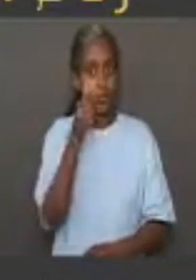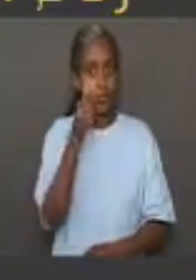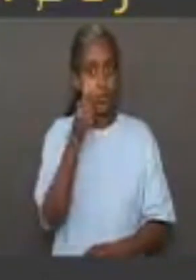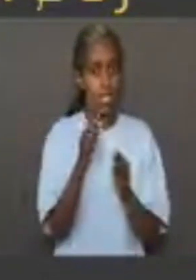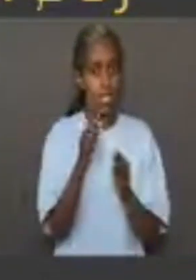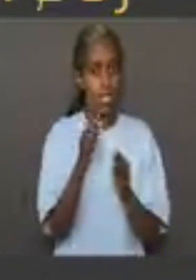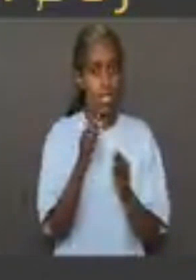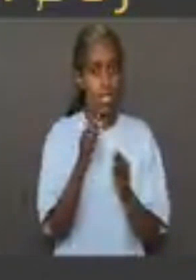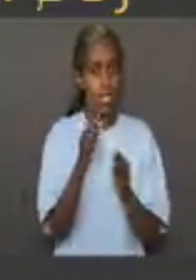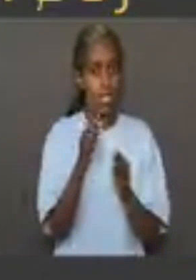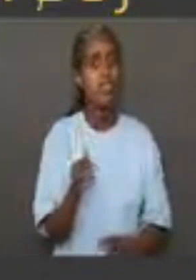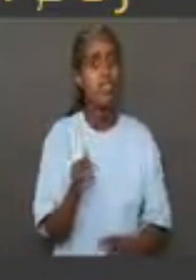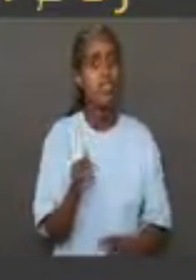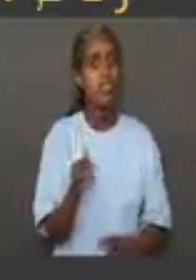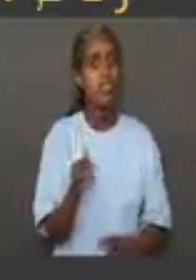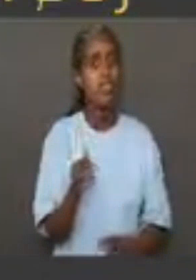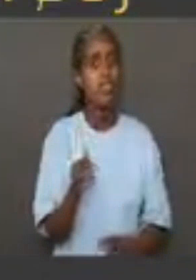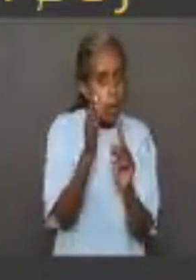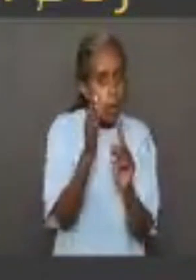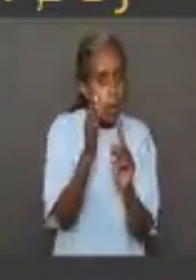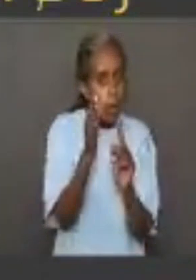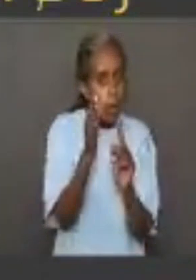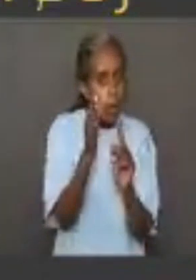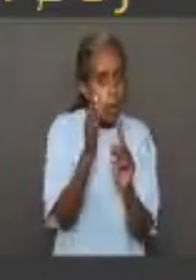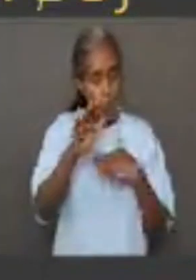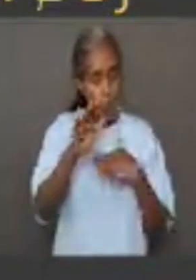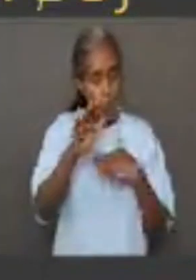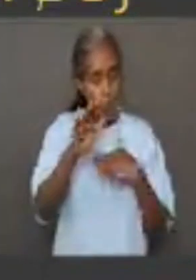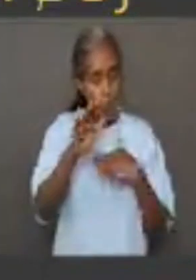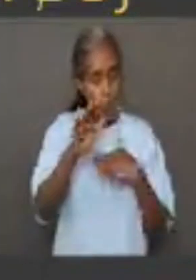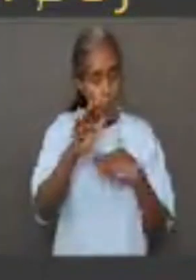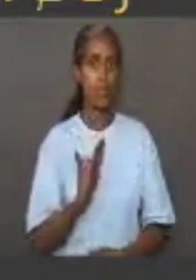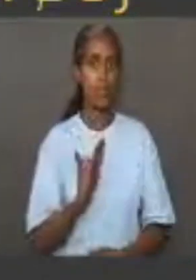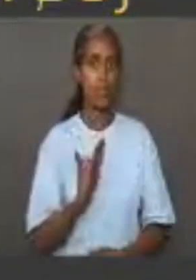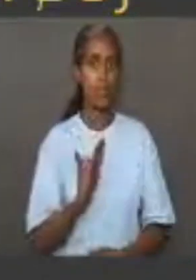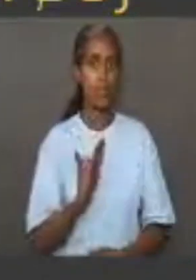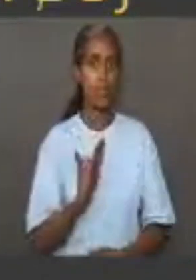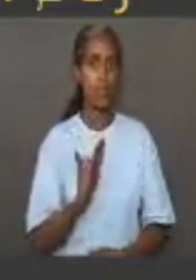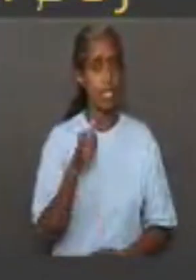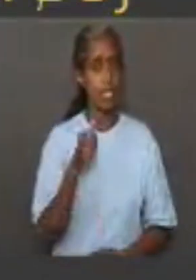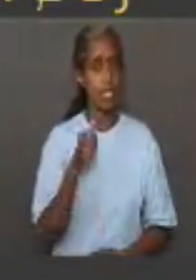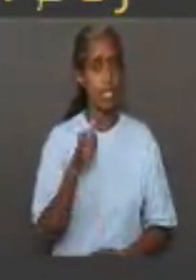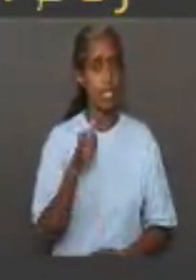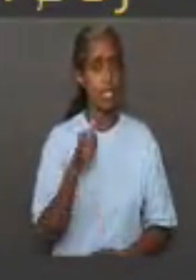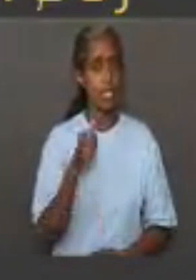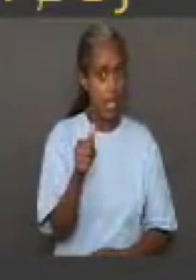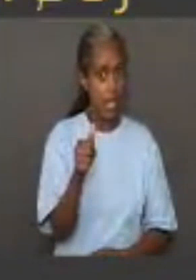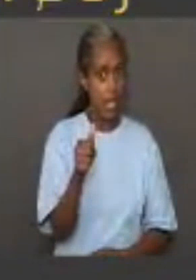the set containing all elements in A that are not